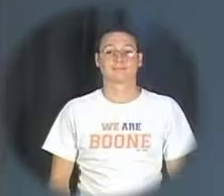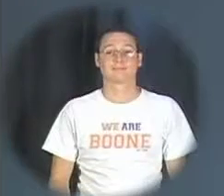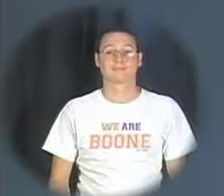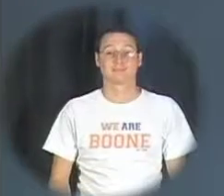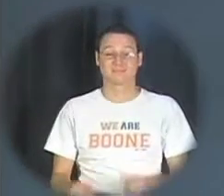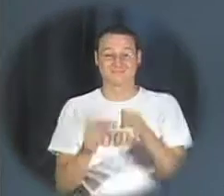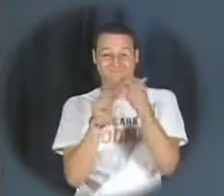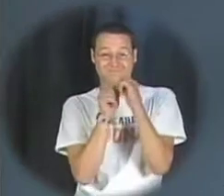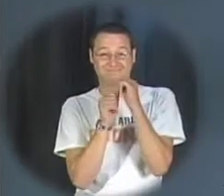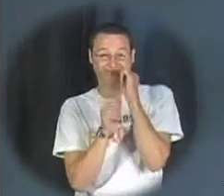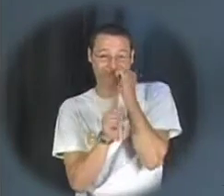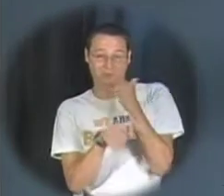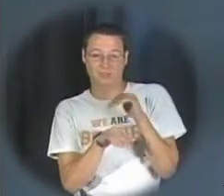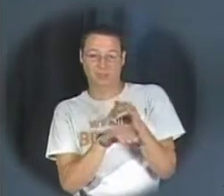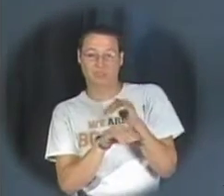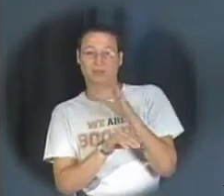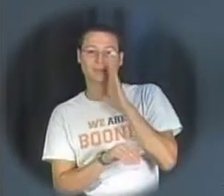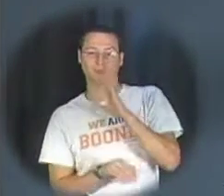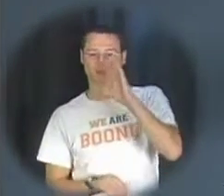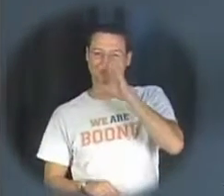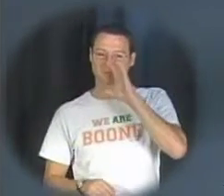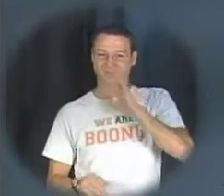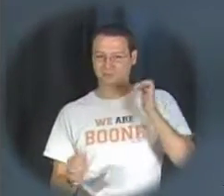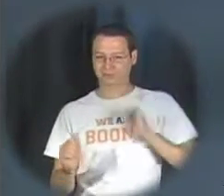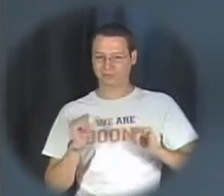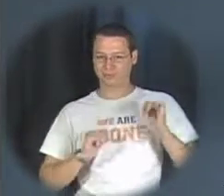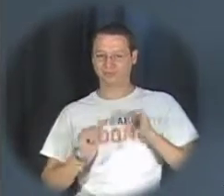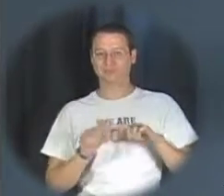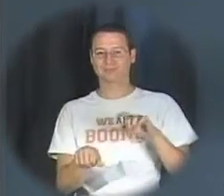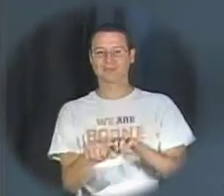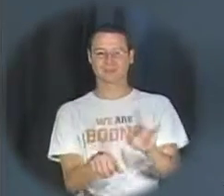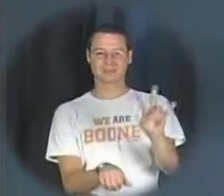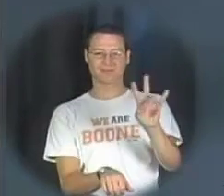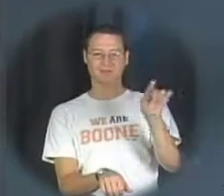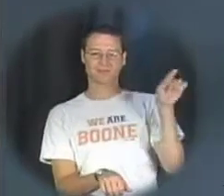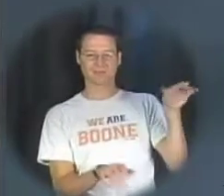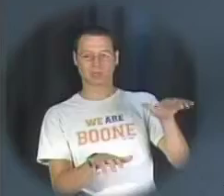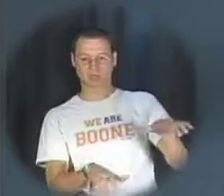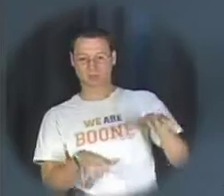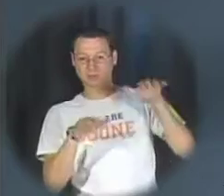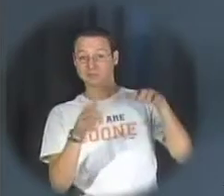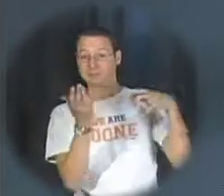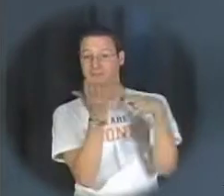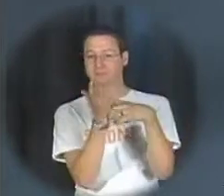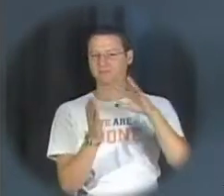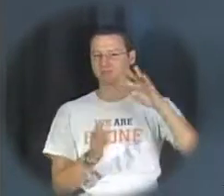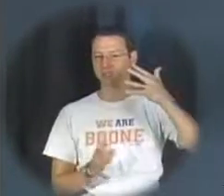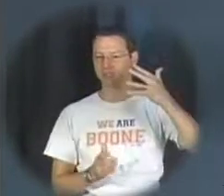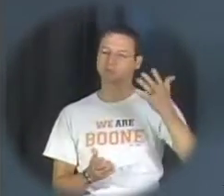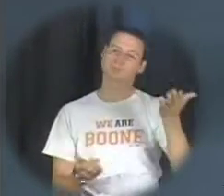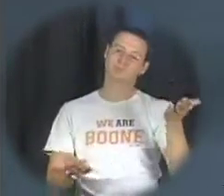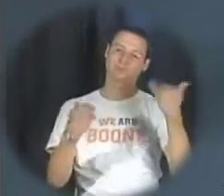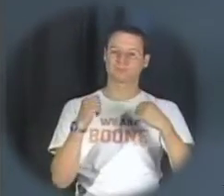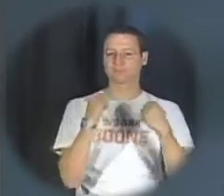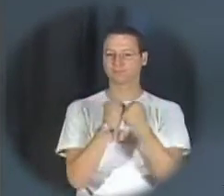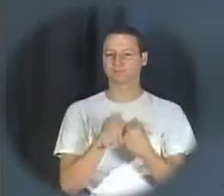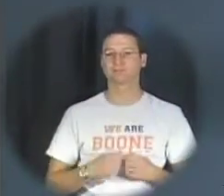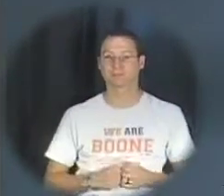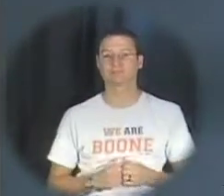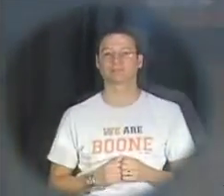Don't forget, tomorrow night, the Deep Thoughts Improv Comedy Show at 7 p.m. in the auditorium. Tickets are $5. Come out and check it